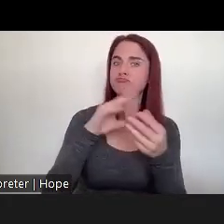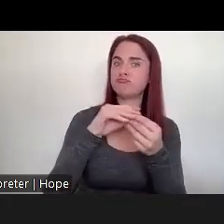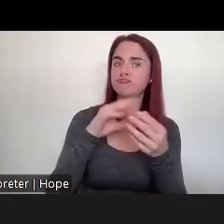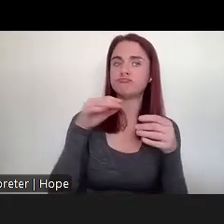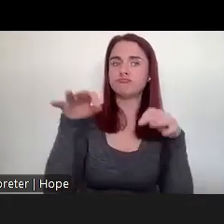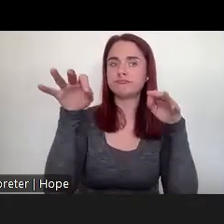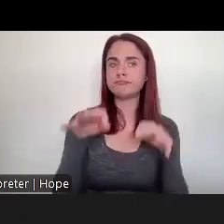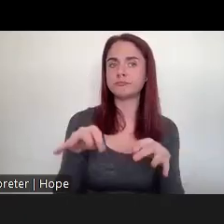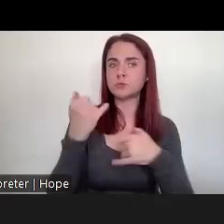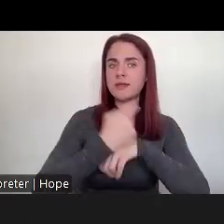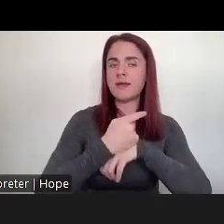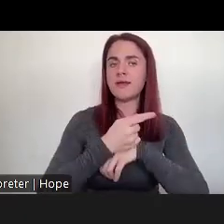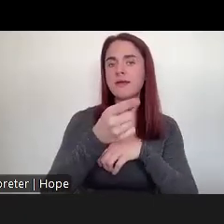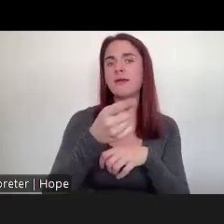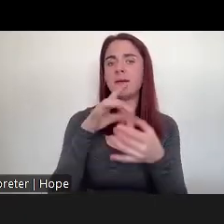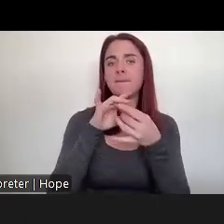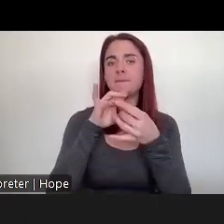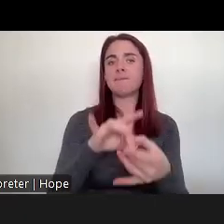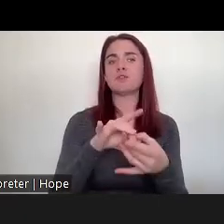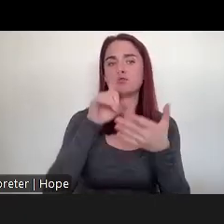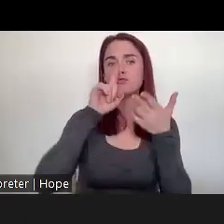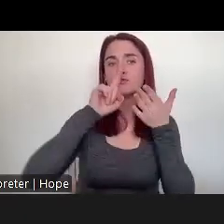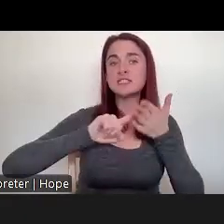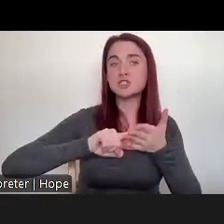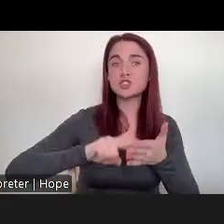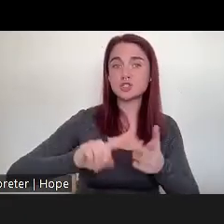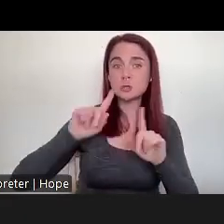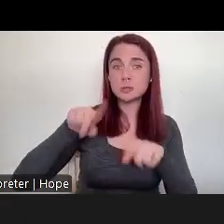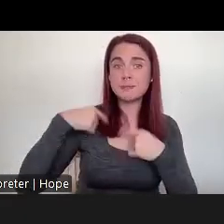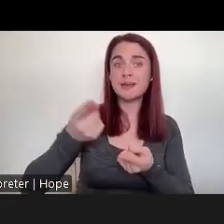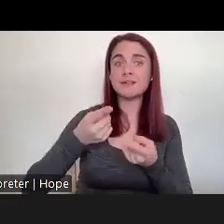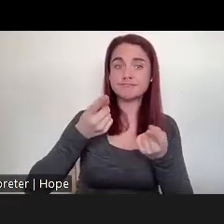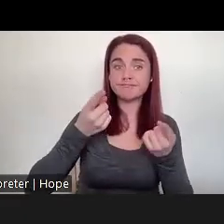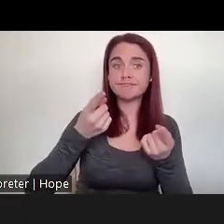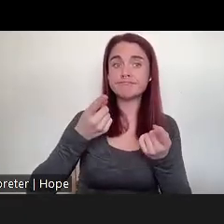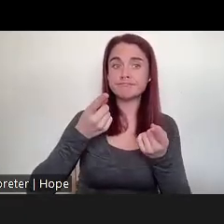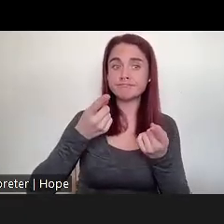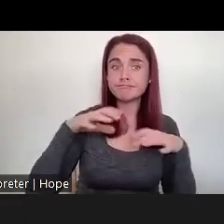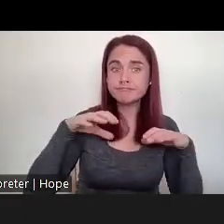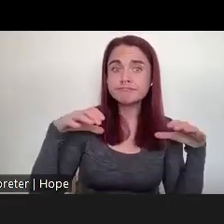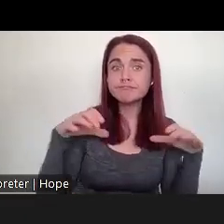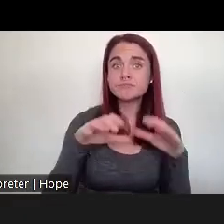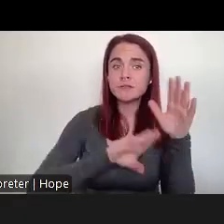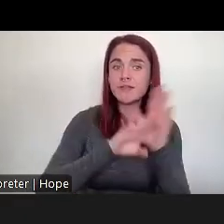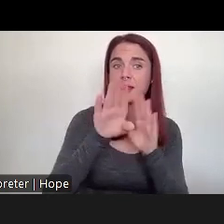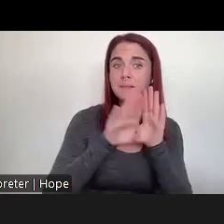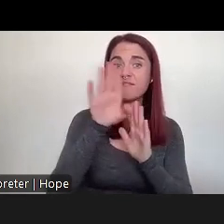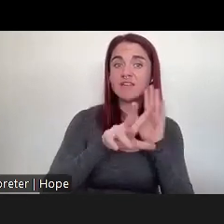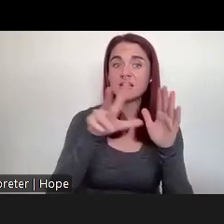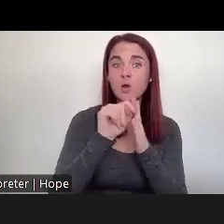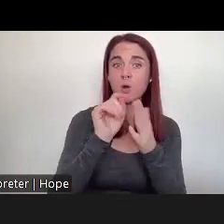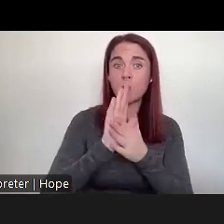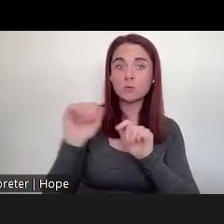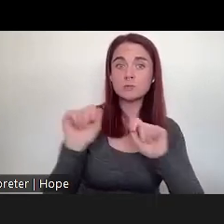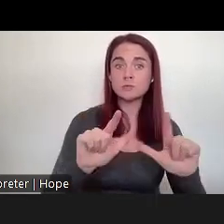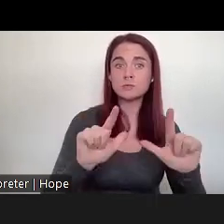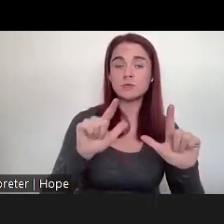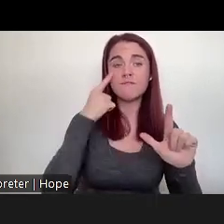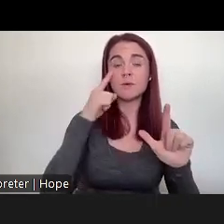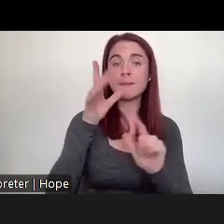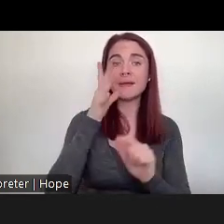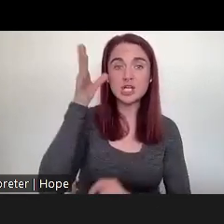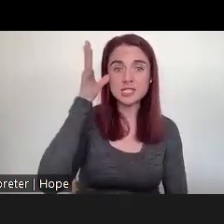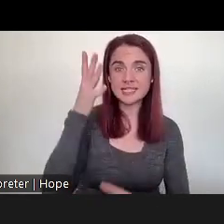today was about the research that we've been doing to develop videos for parents in